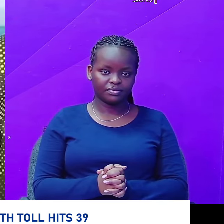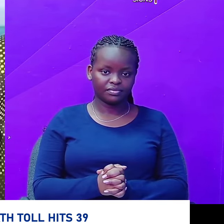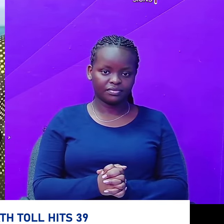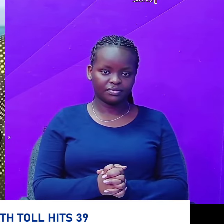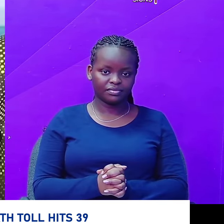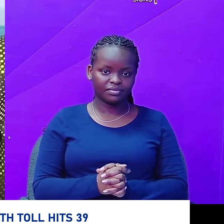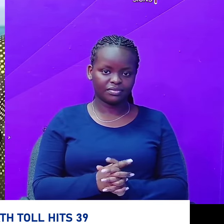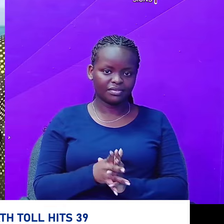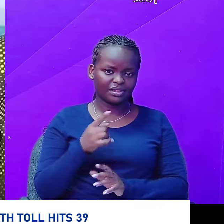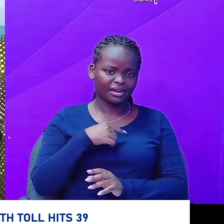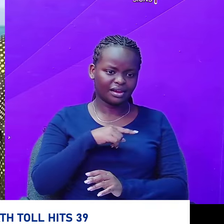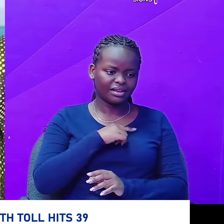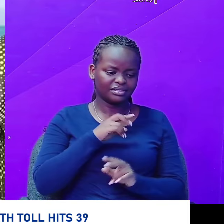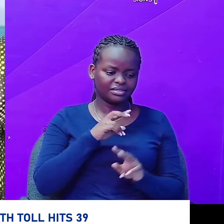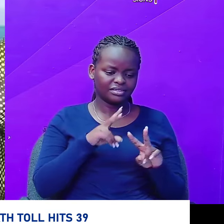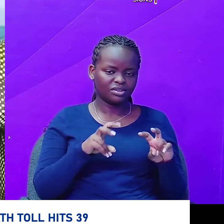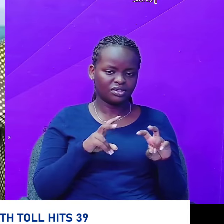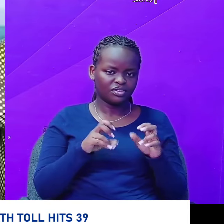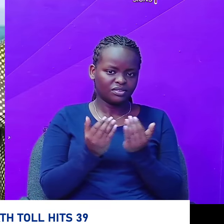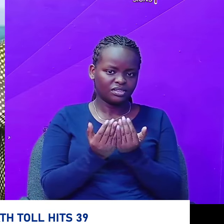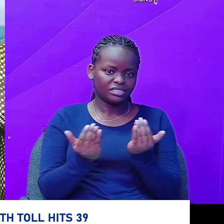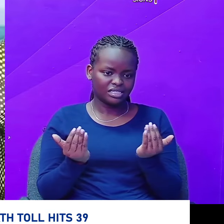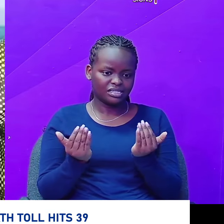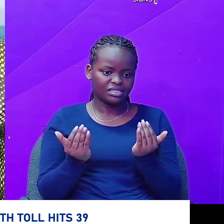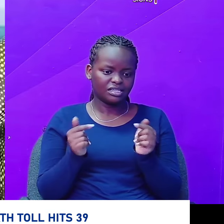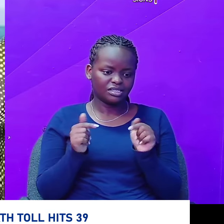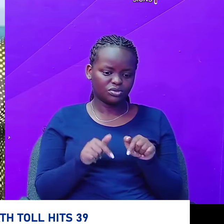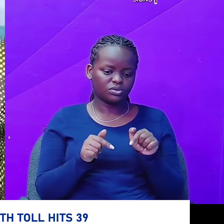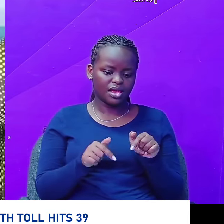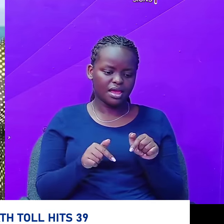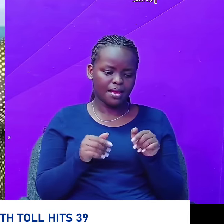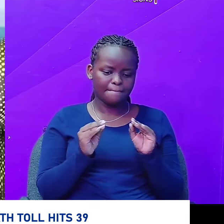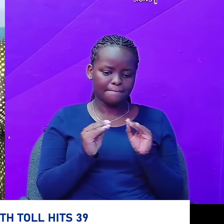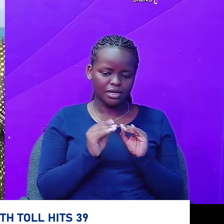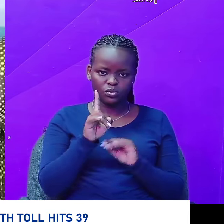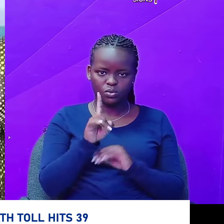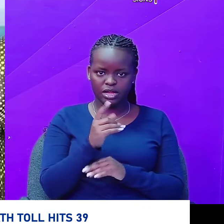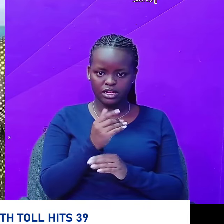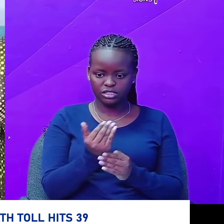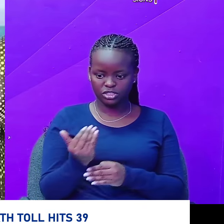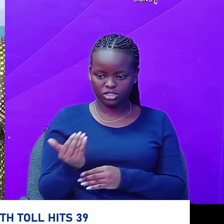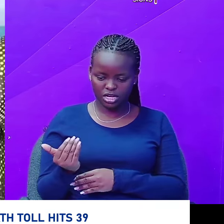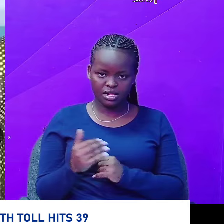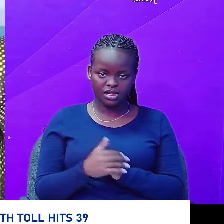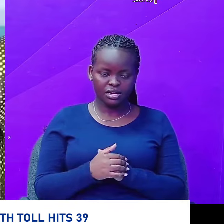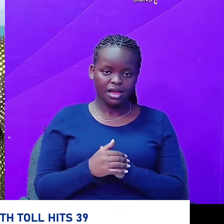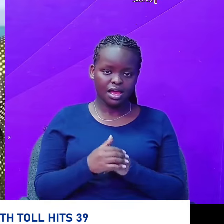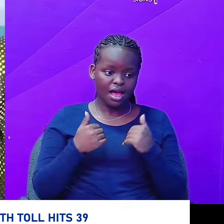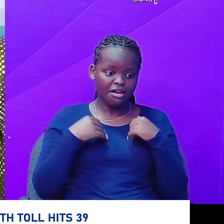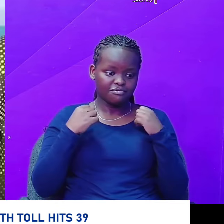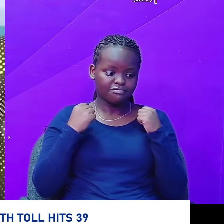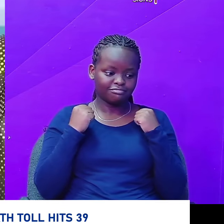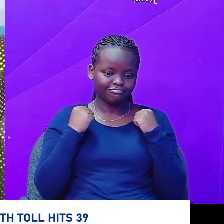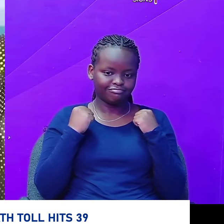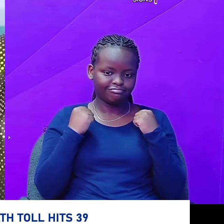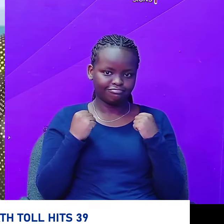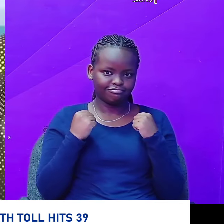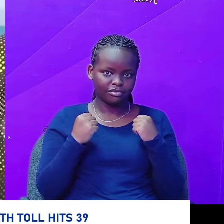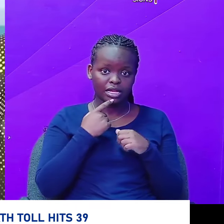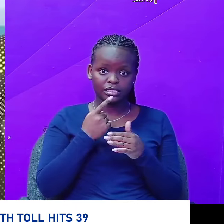Kutafuta watoto leo napatikana mtoto mmoja na iko nguvu